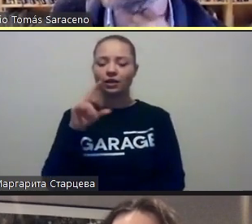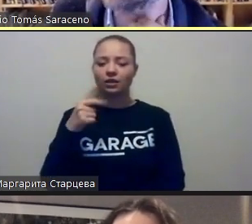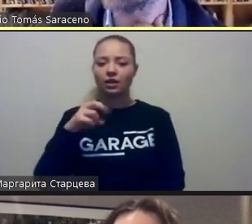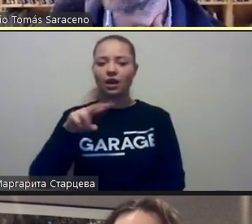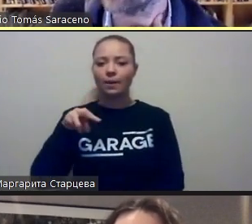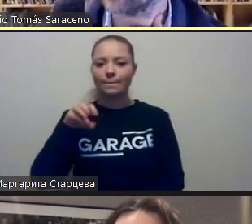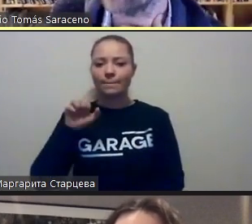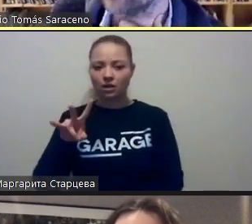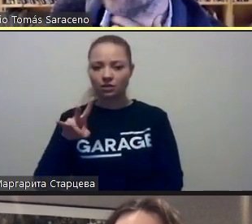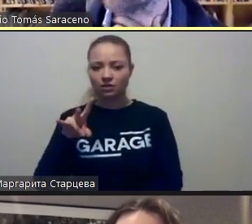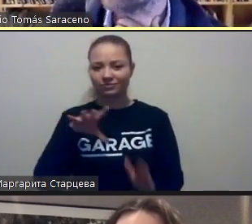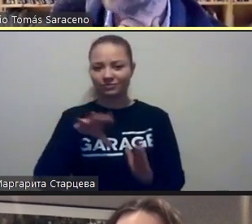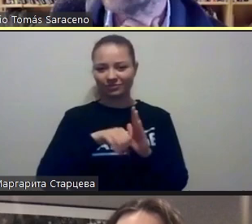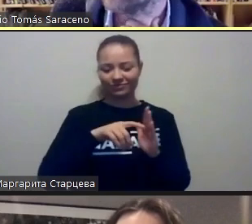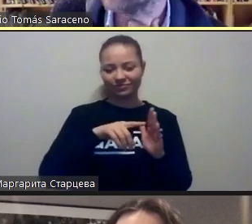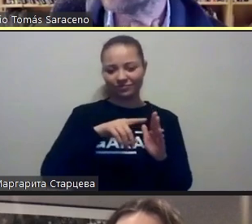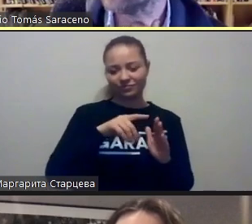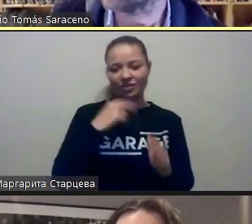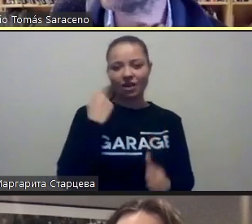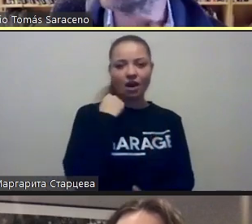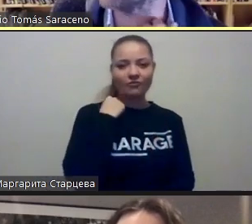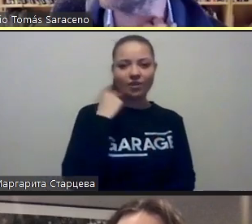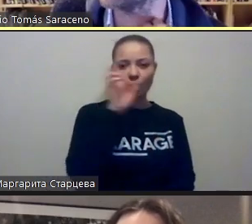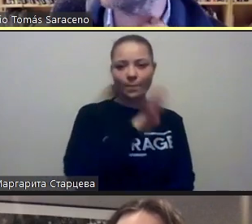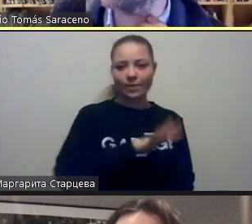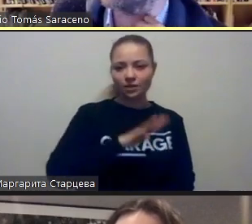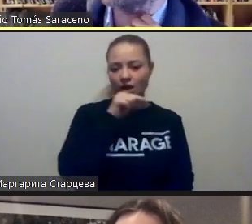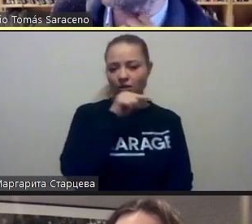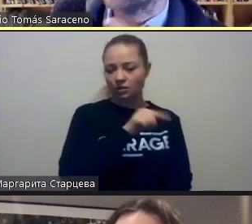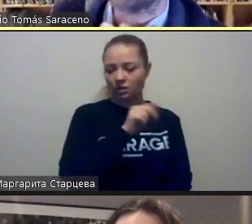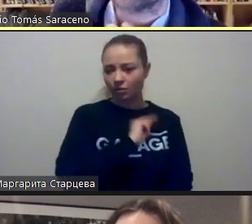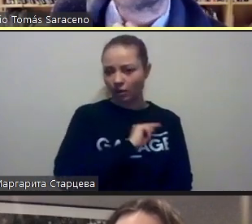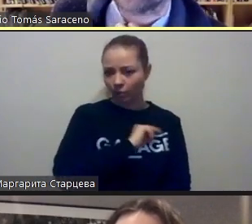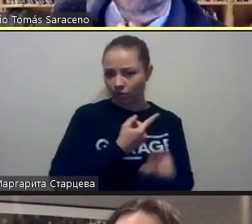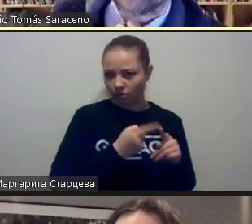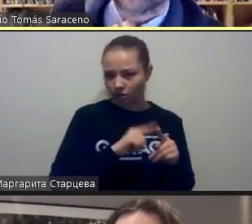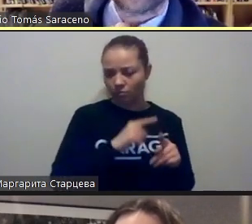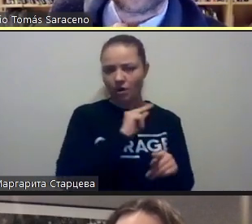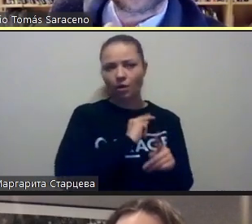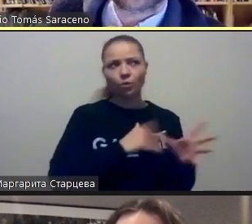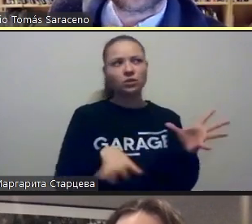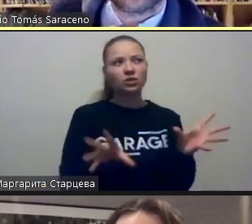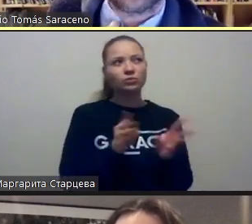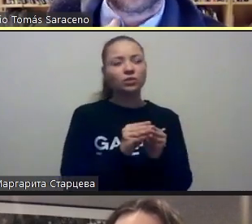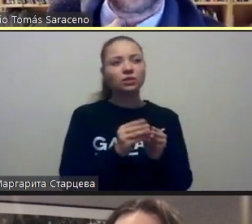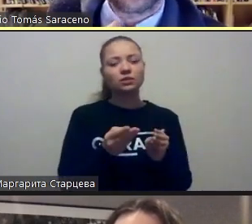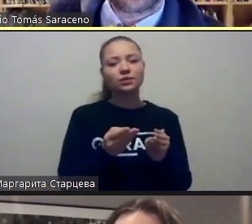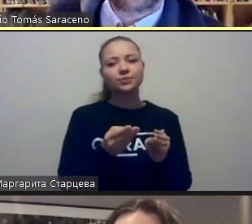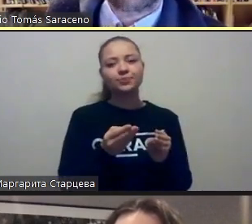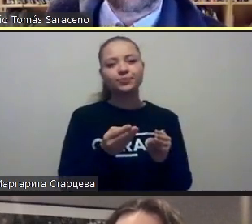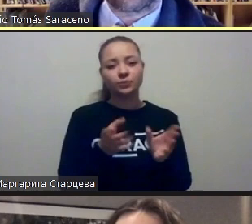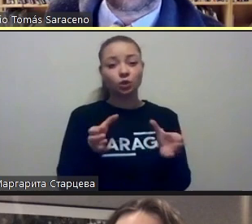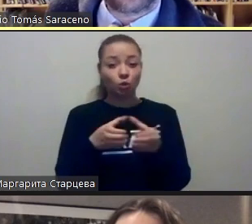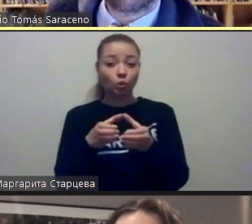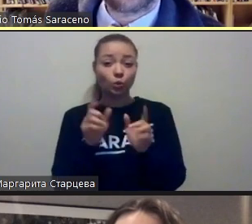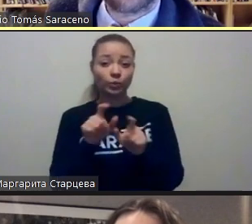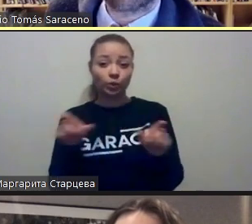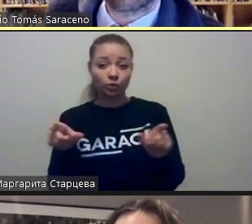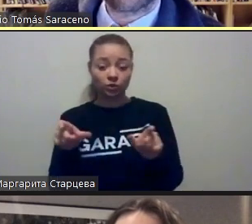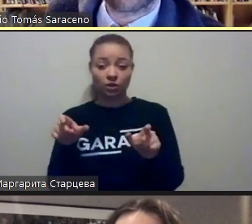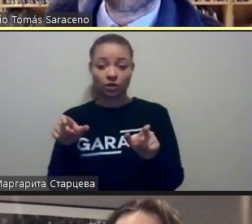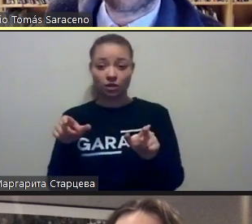Joaquin Escurra, together with a community of Deborah Swistong in Argentina for